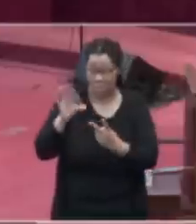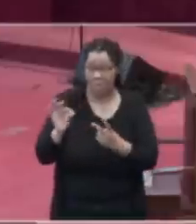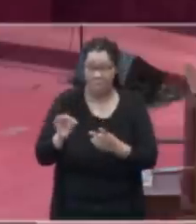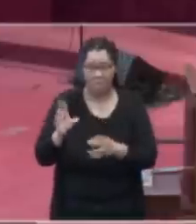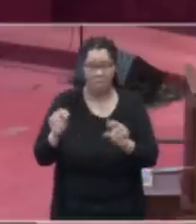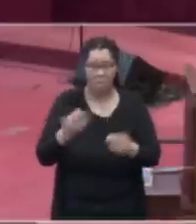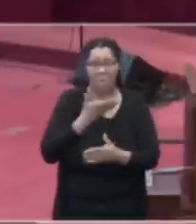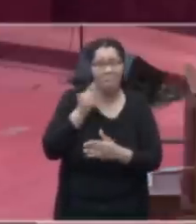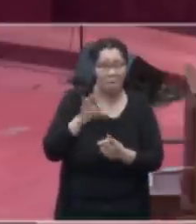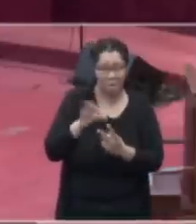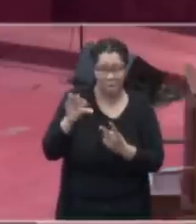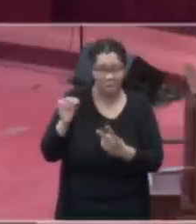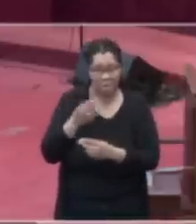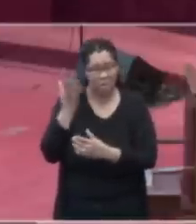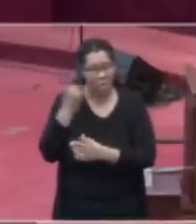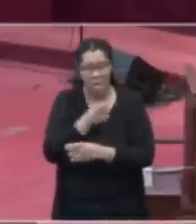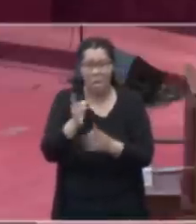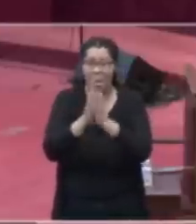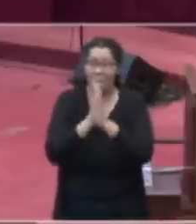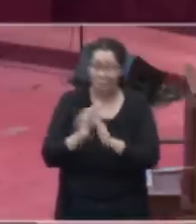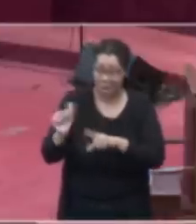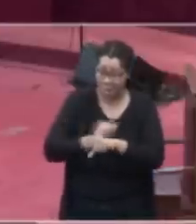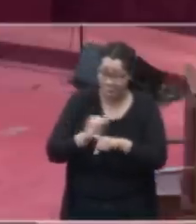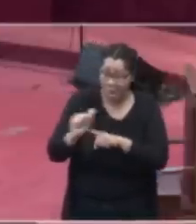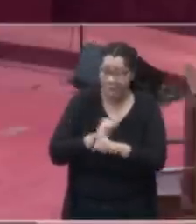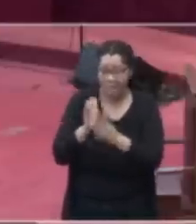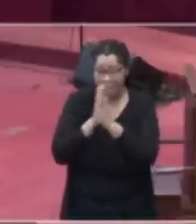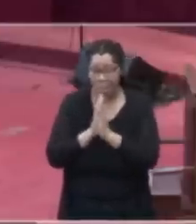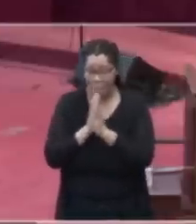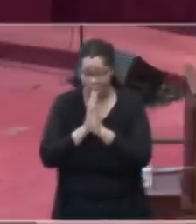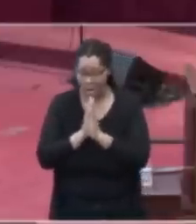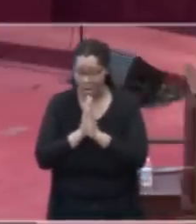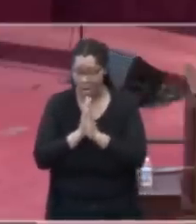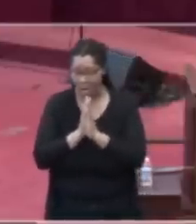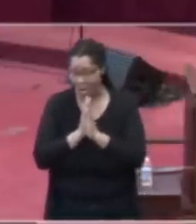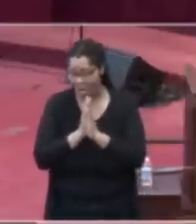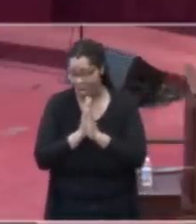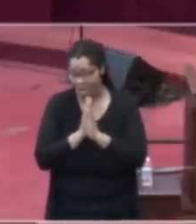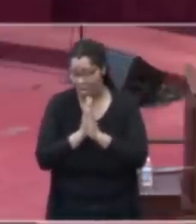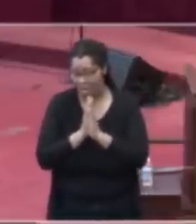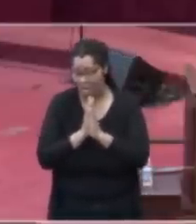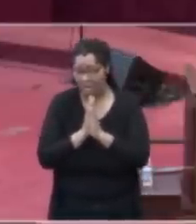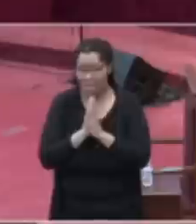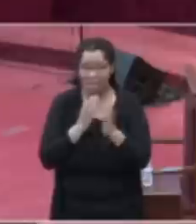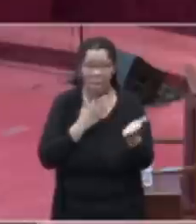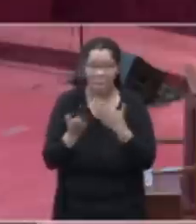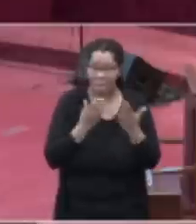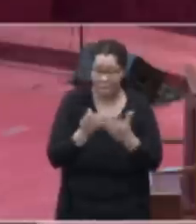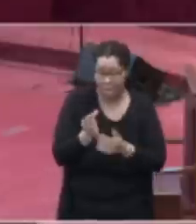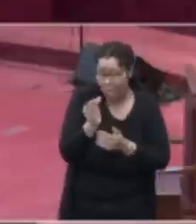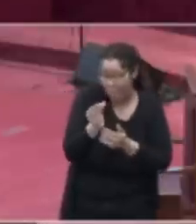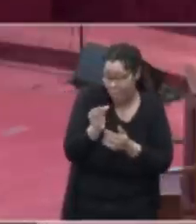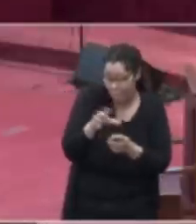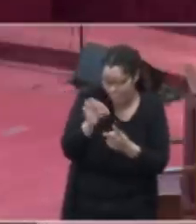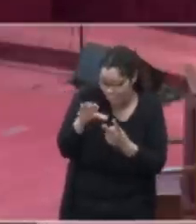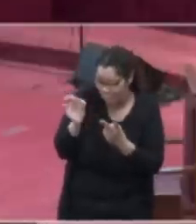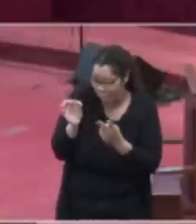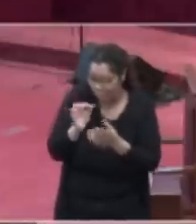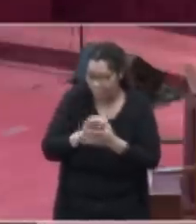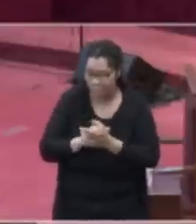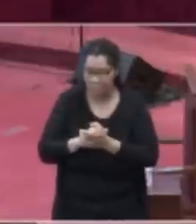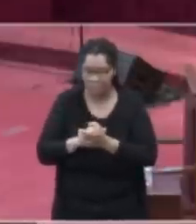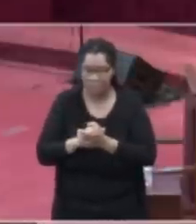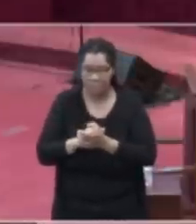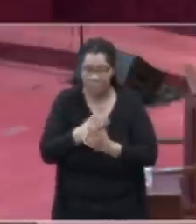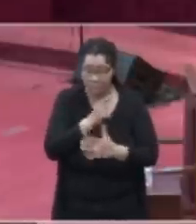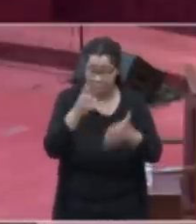choices because you exercise the discipline of making better choices even when they're smaller choices. Are